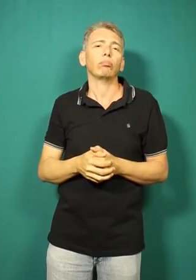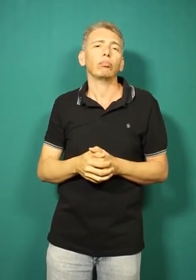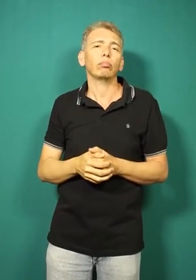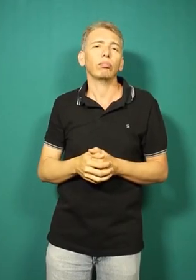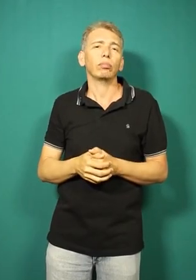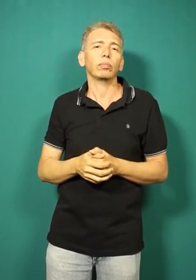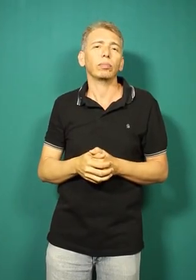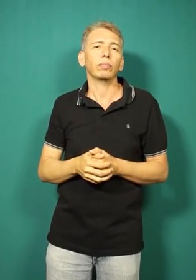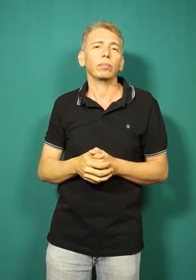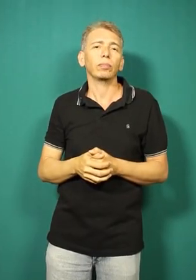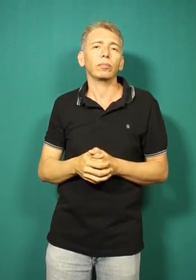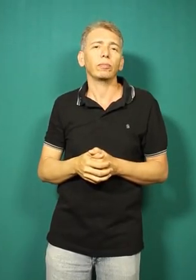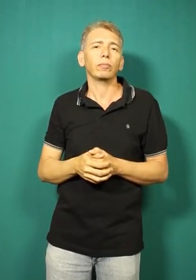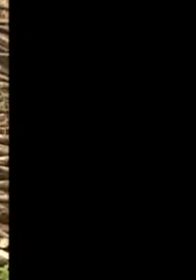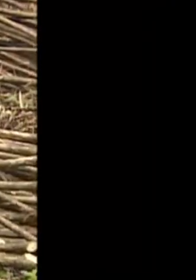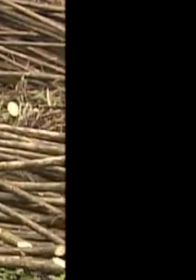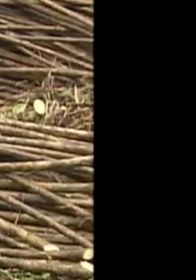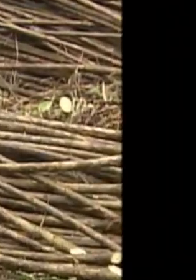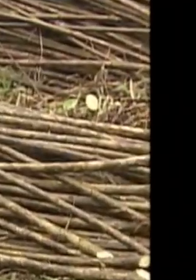stalks.